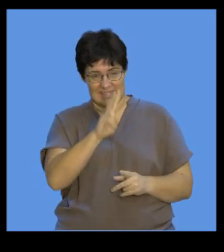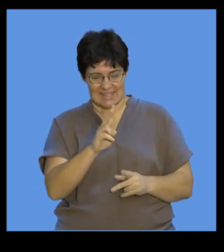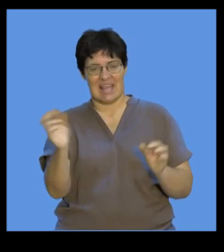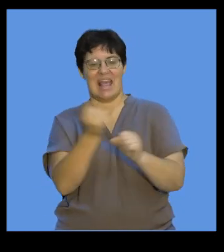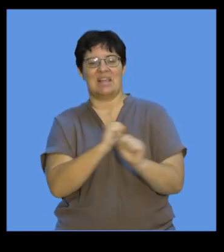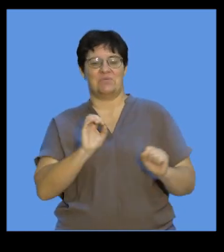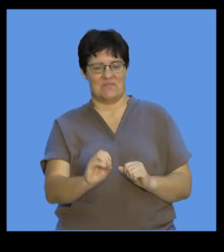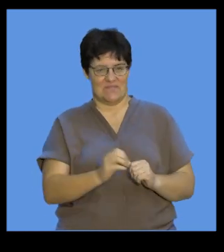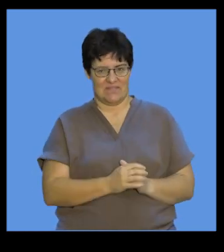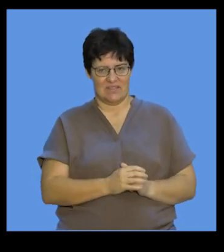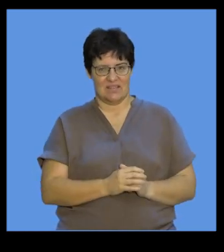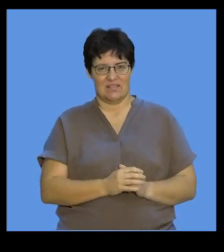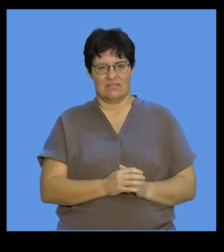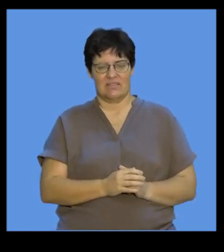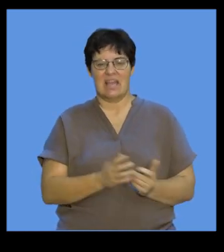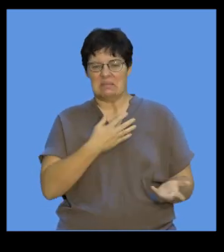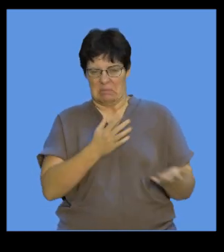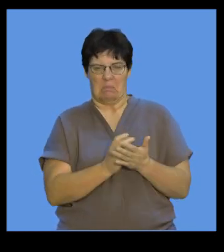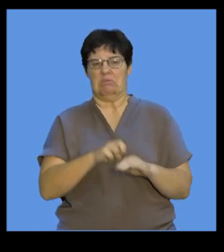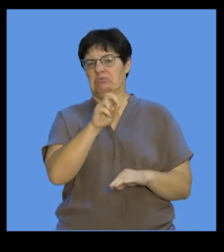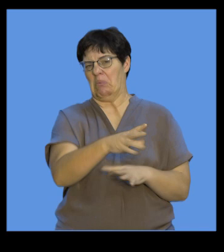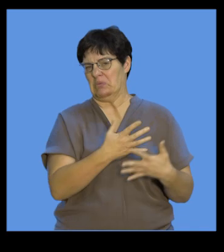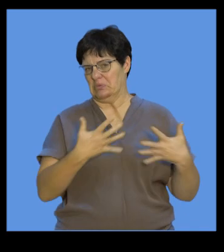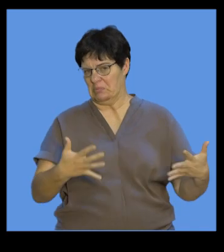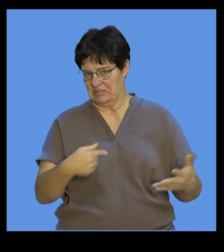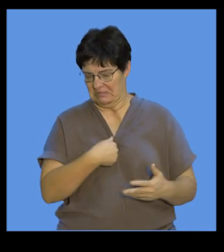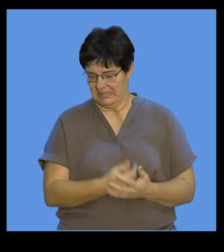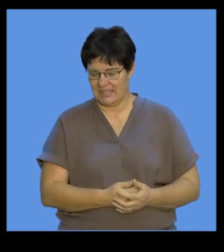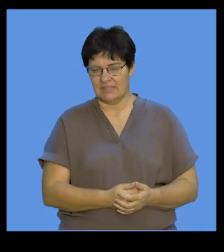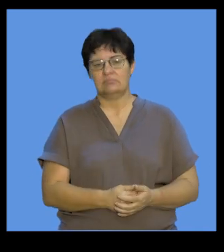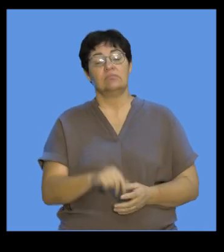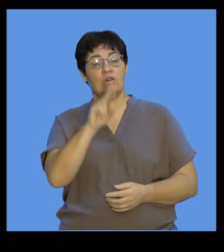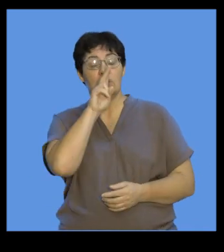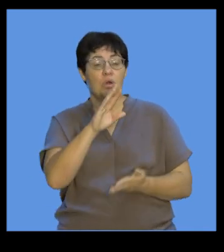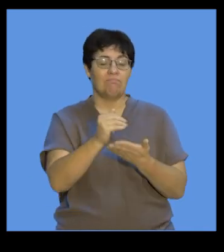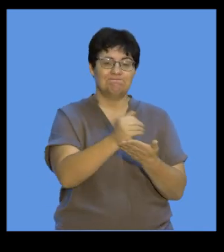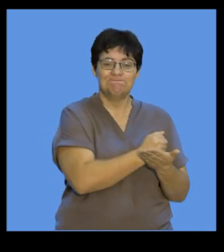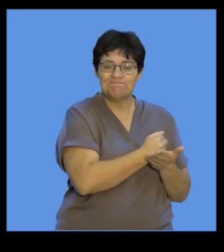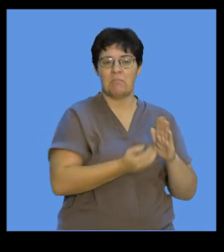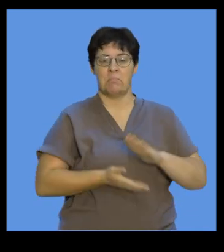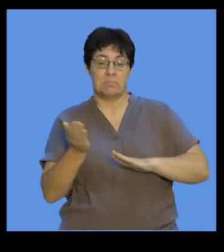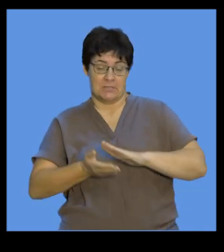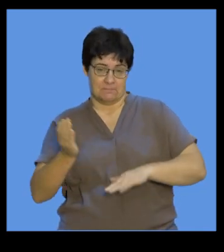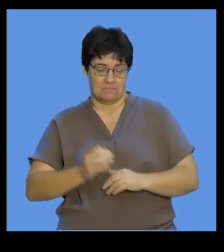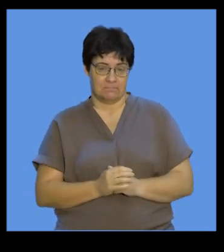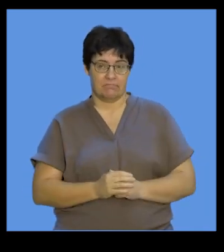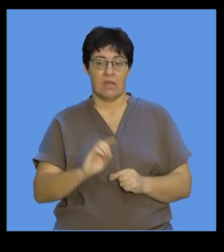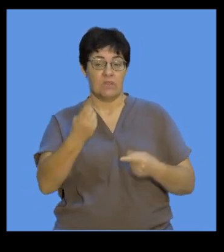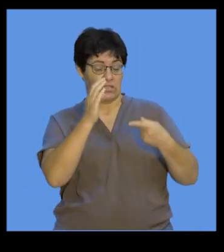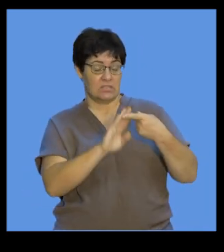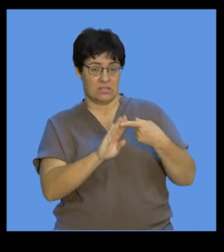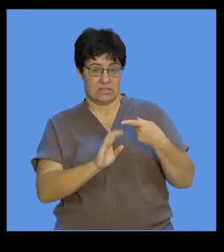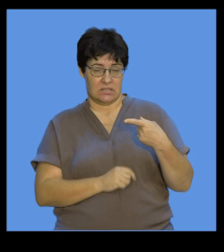there we go. I've got the explosion. Sometimes I get a little ahead of myself. Now, let's look at conservation of momentum. So first of